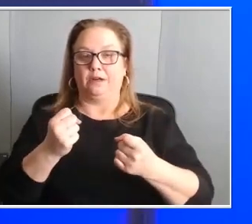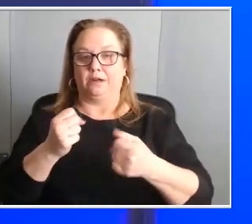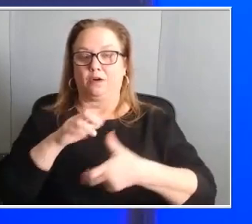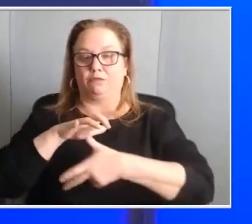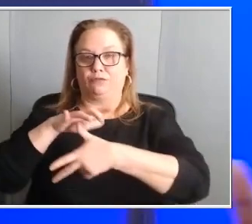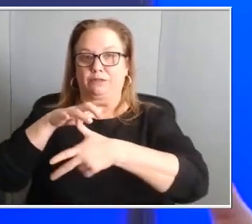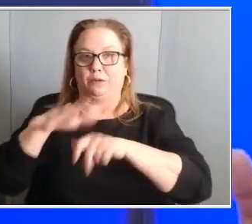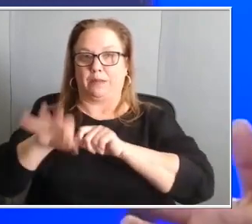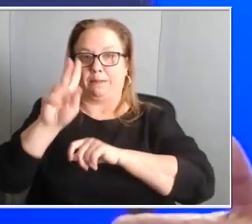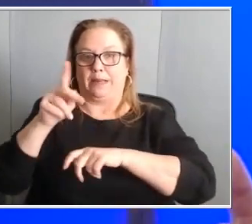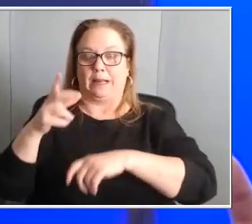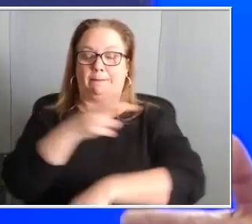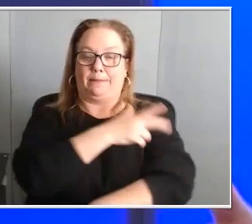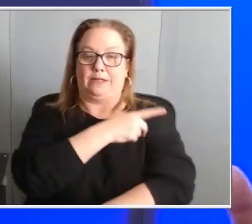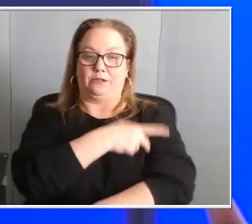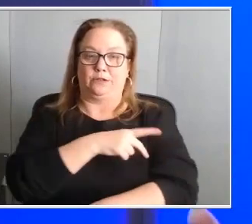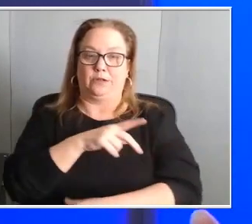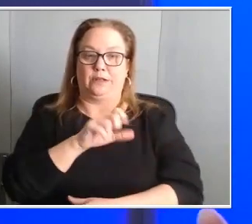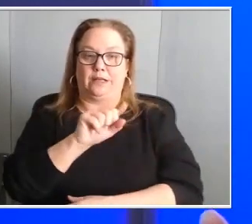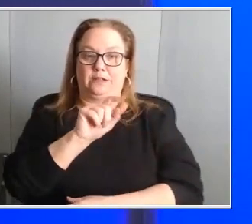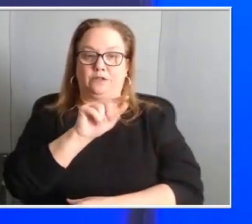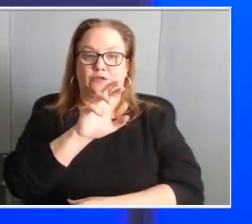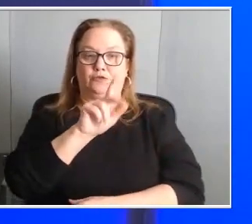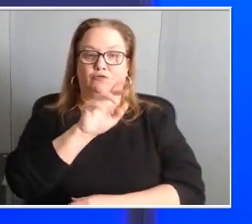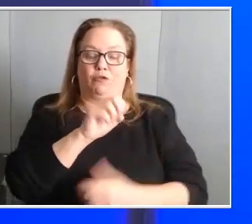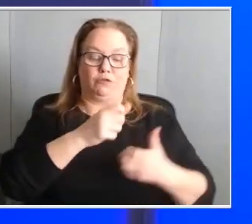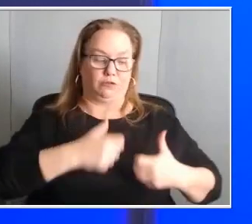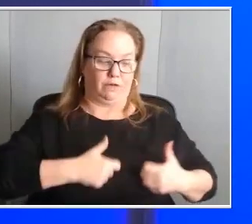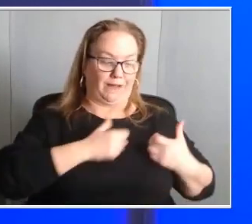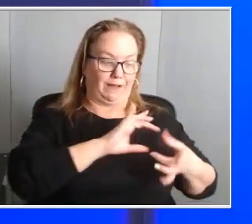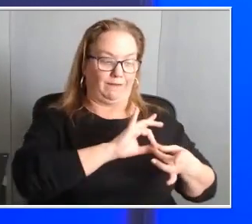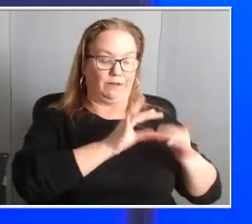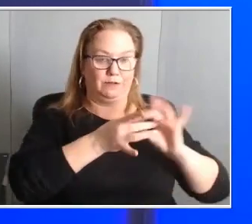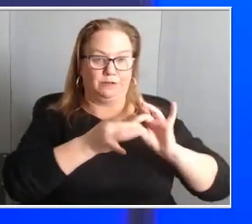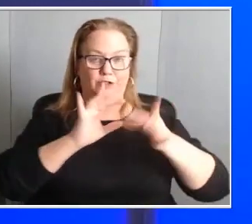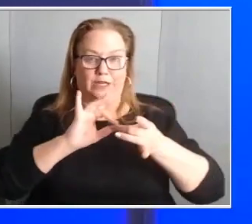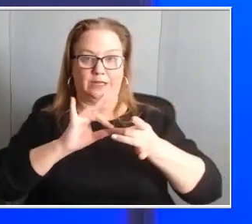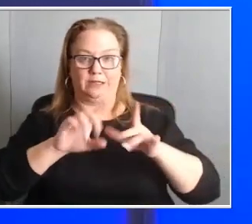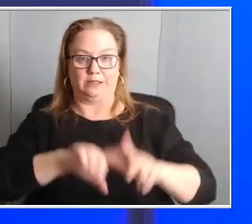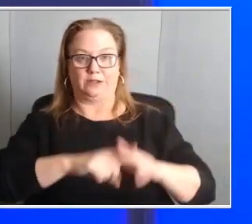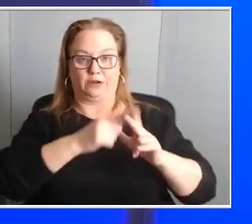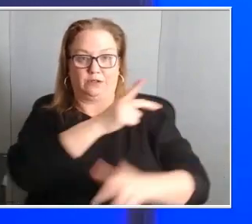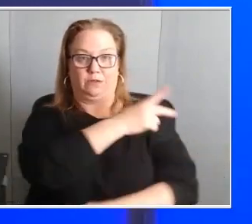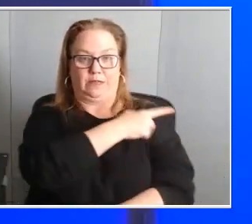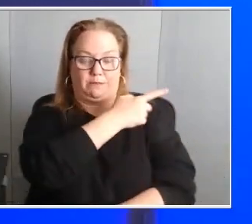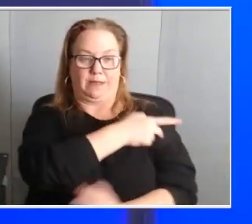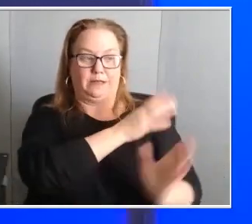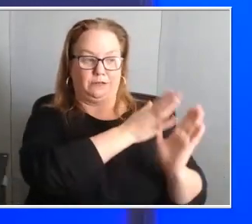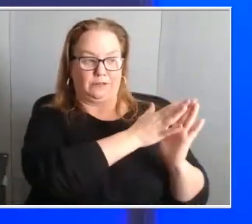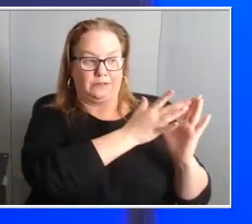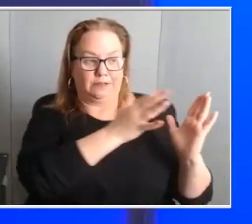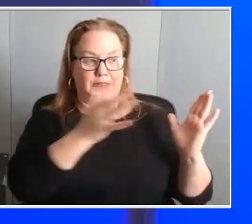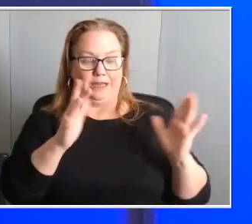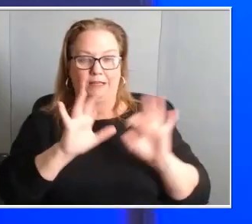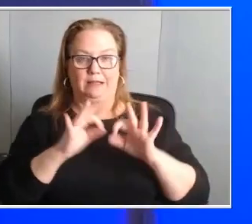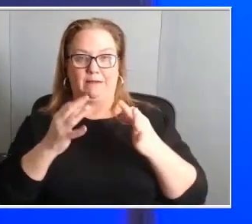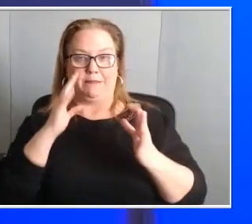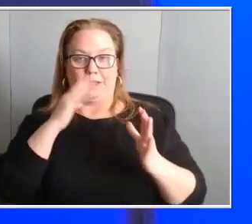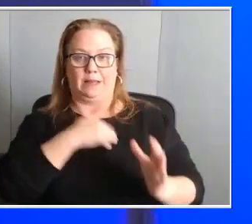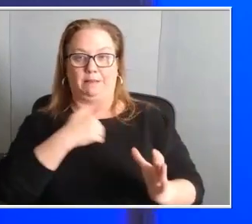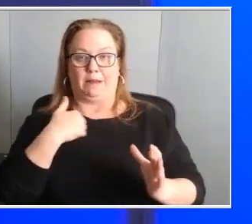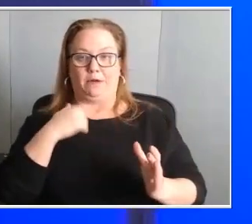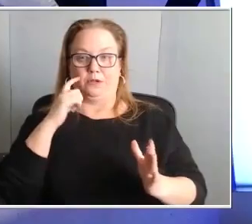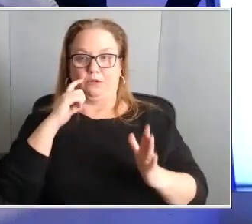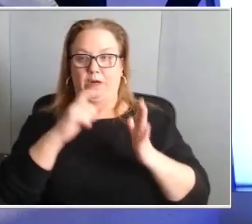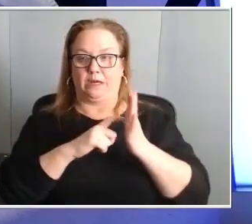patients. So that stroke chain of survival really starts, quite honestly, with patients and family members recognizing stroke. In